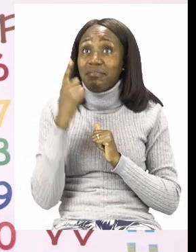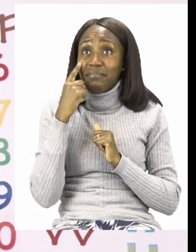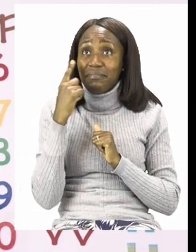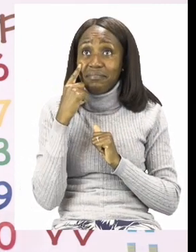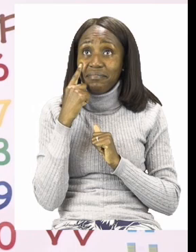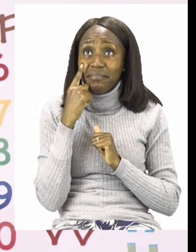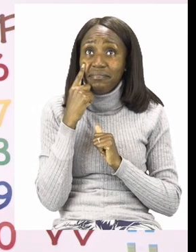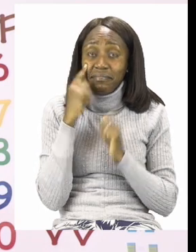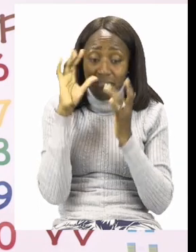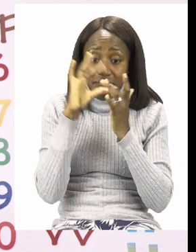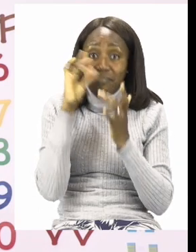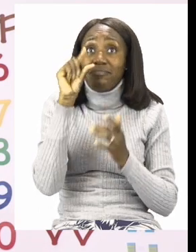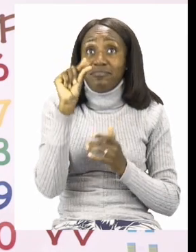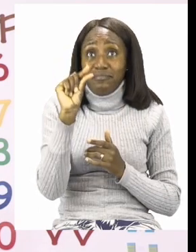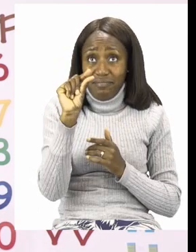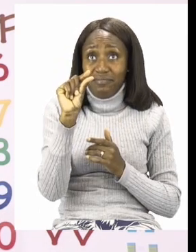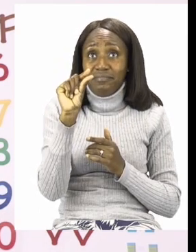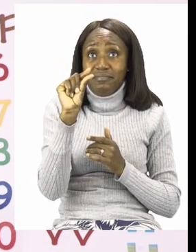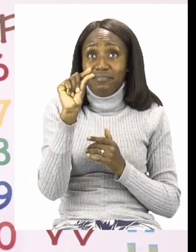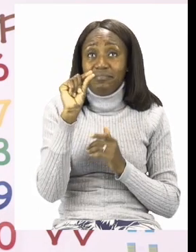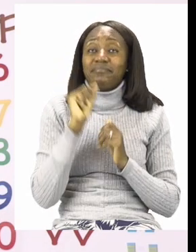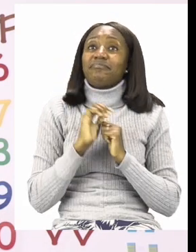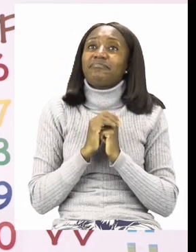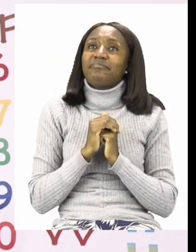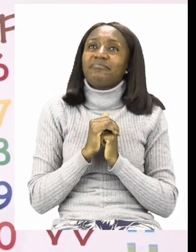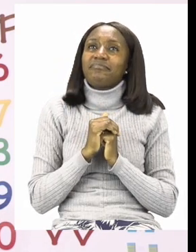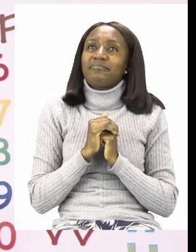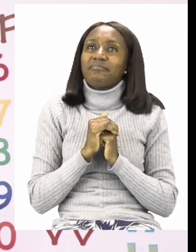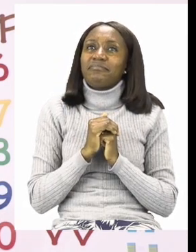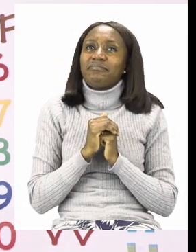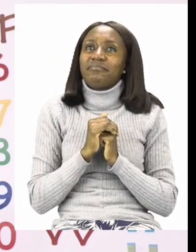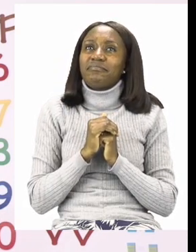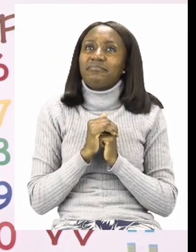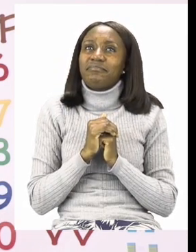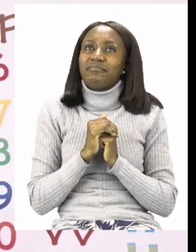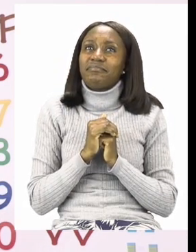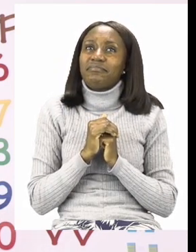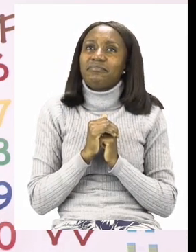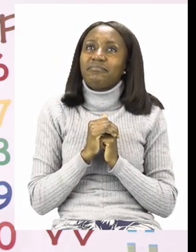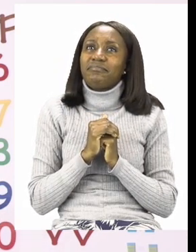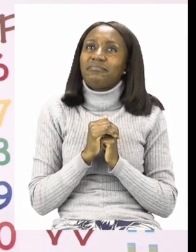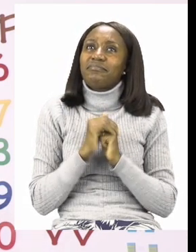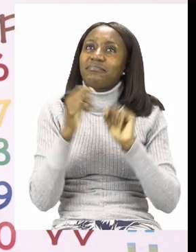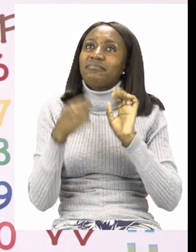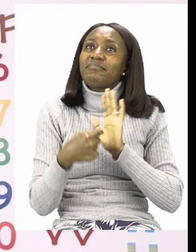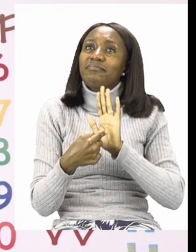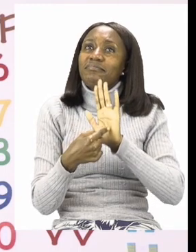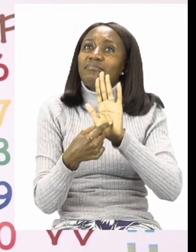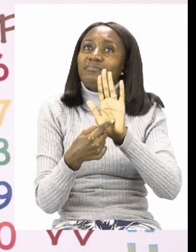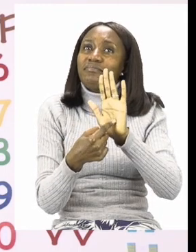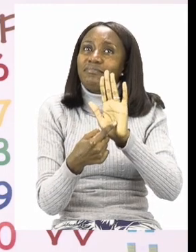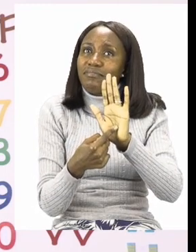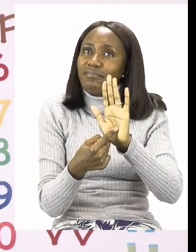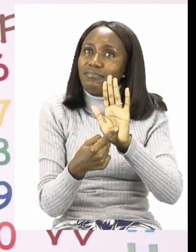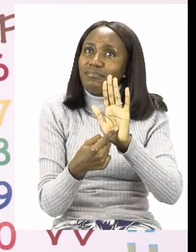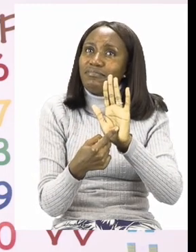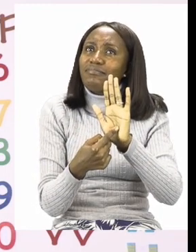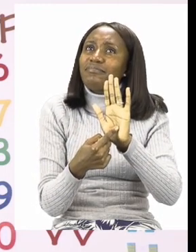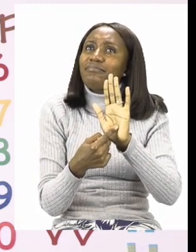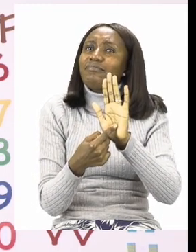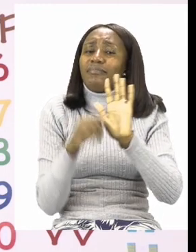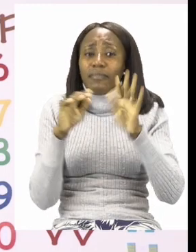of the puzzle and put it on the board. You will see I'm going to show you how you are supposed to find